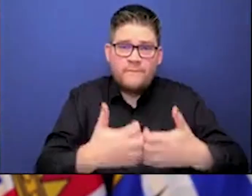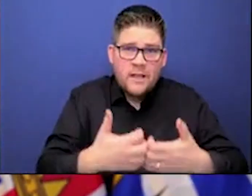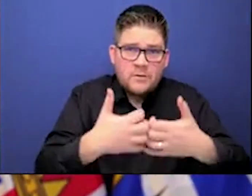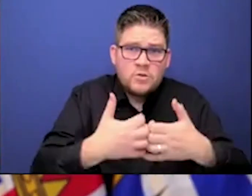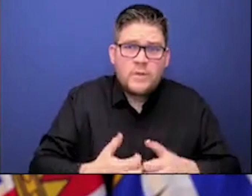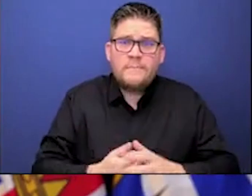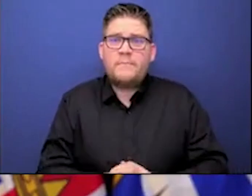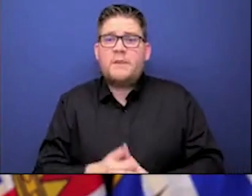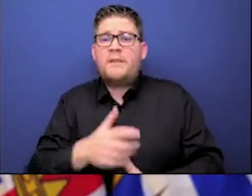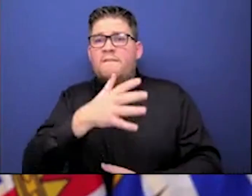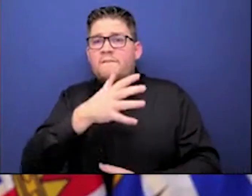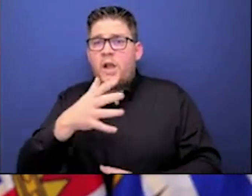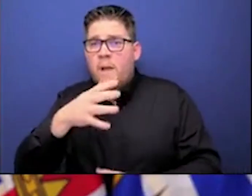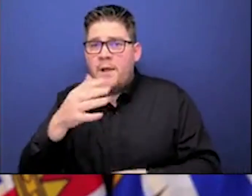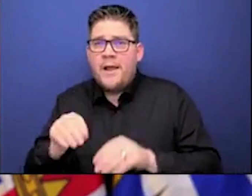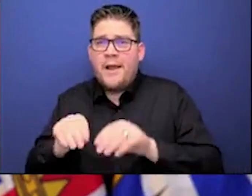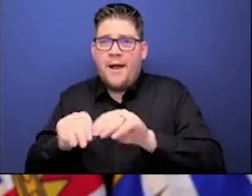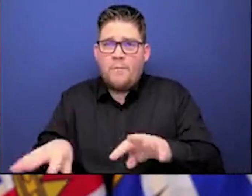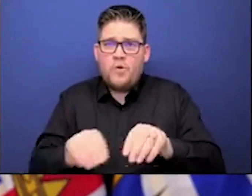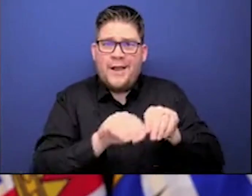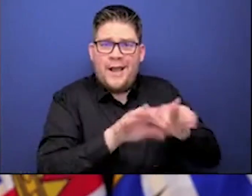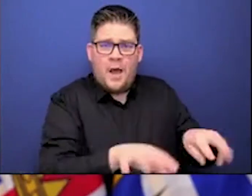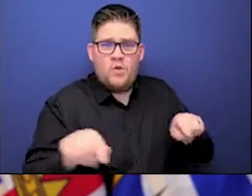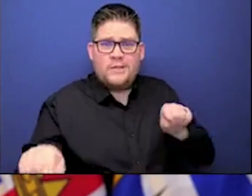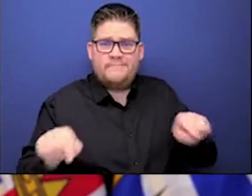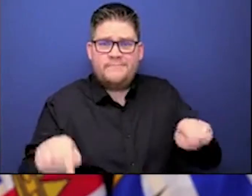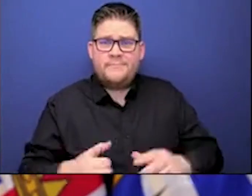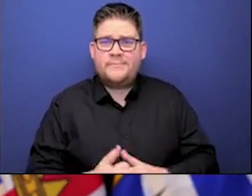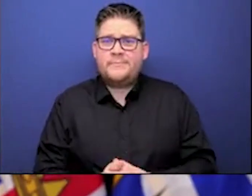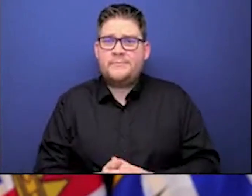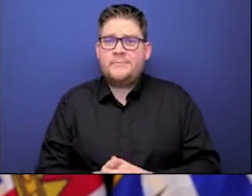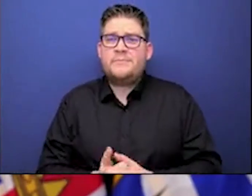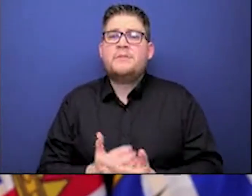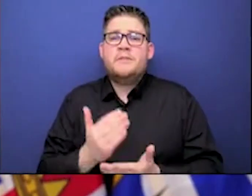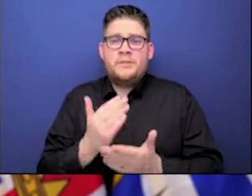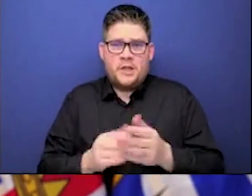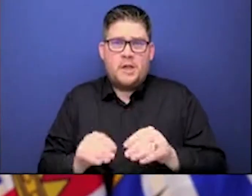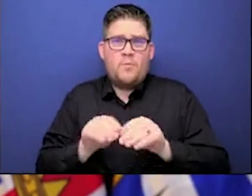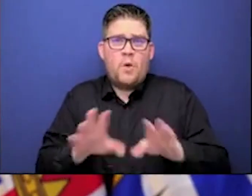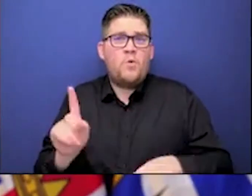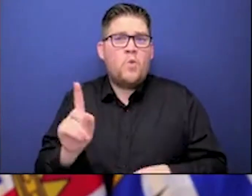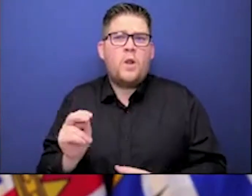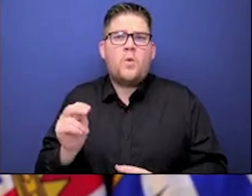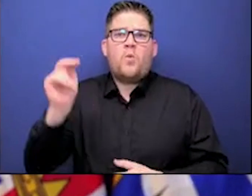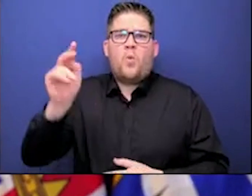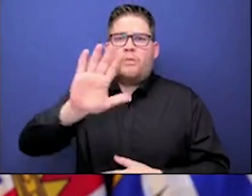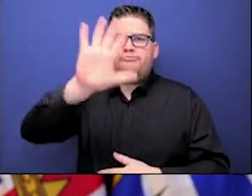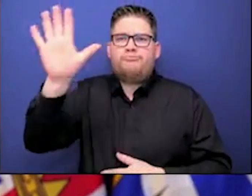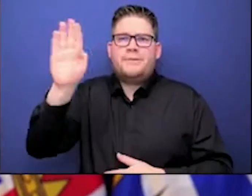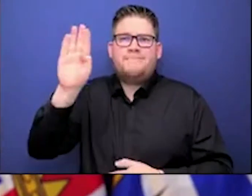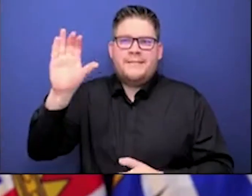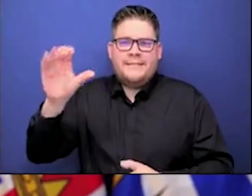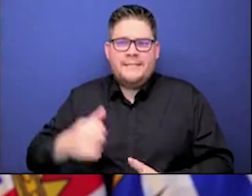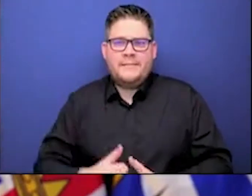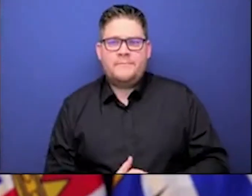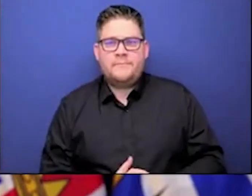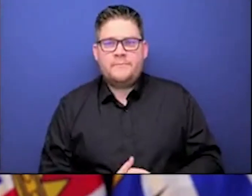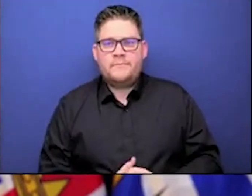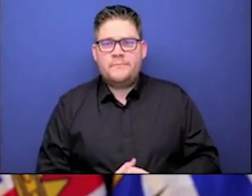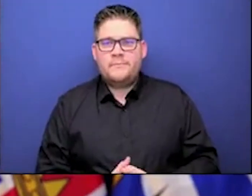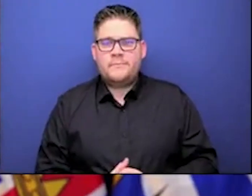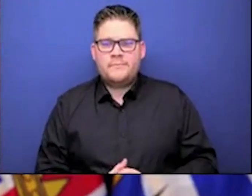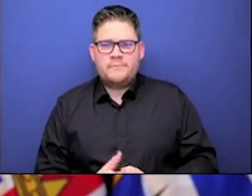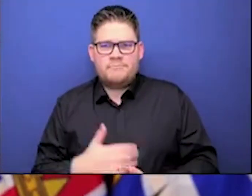had some ongoing outbreaks in the north. So my public health team and the BC Immunization Committee are looking at